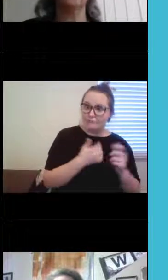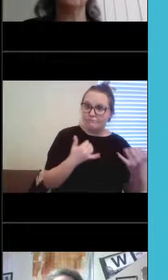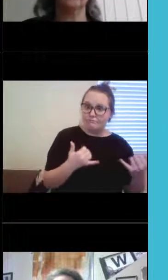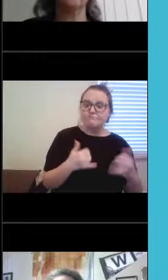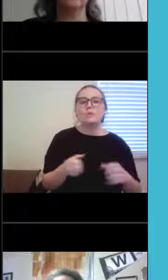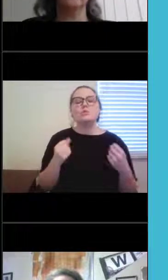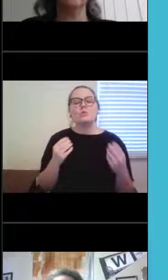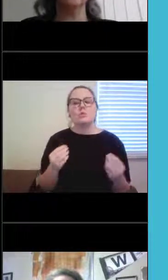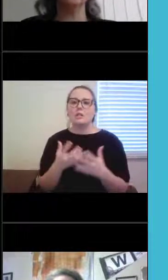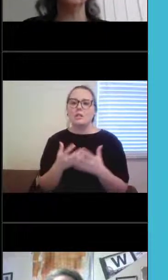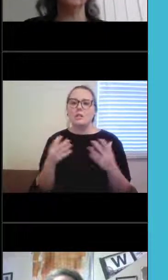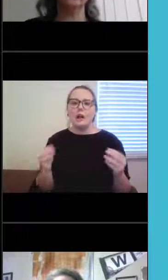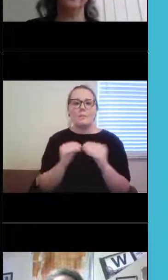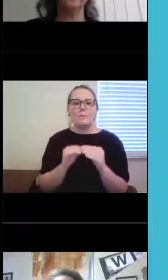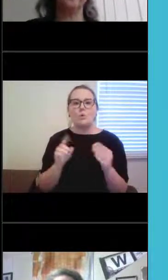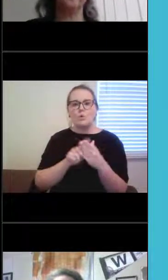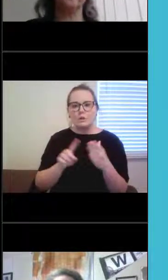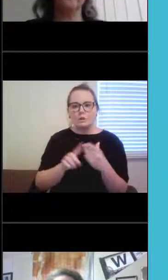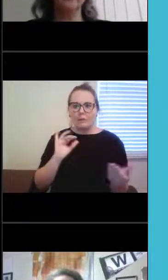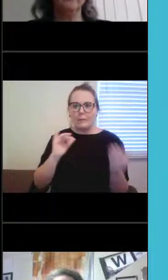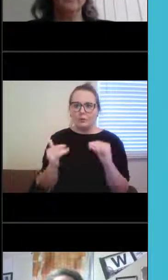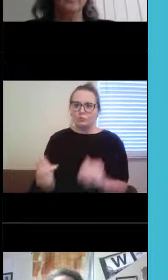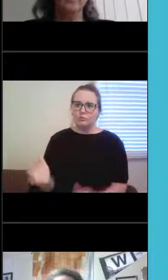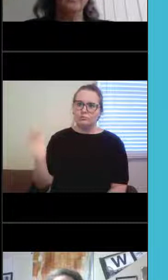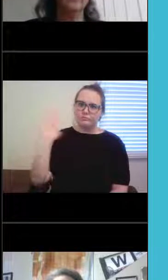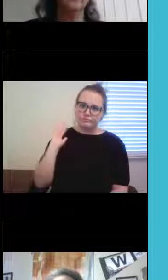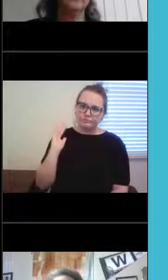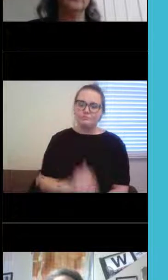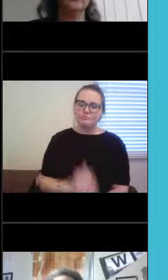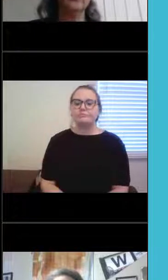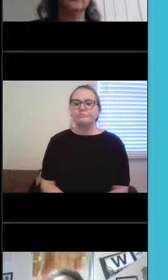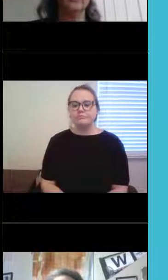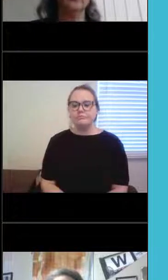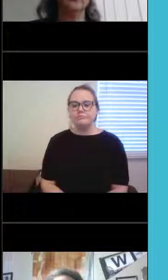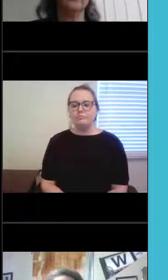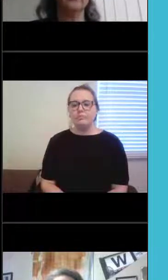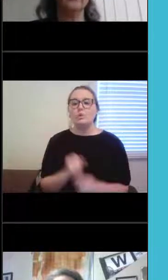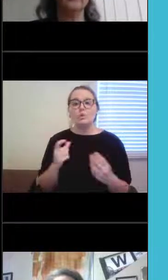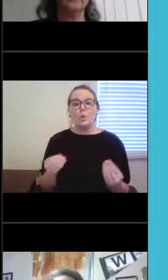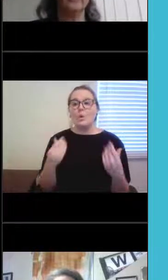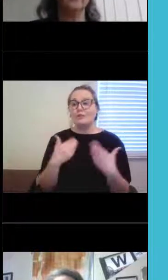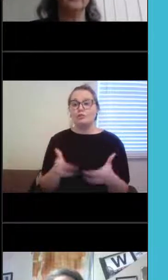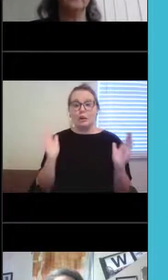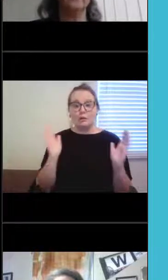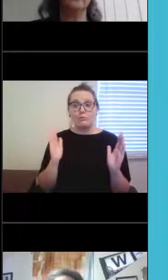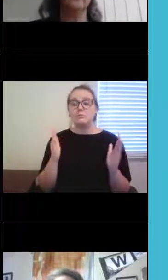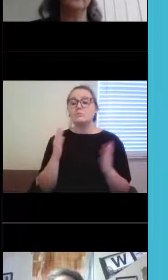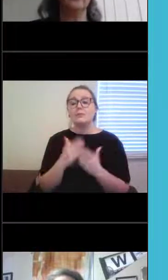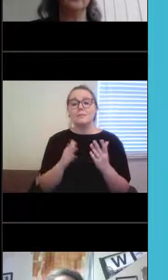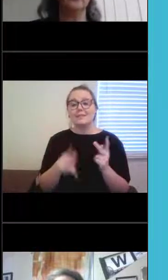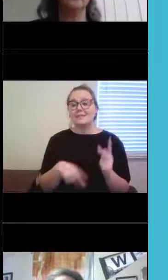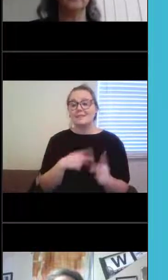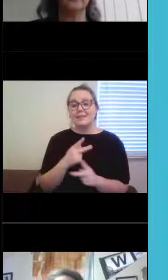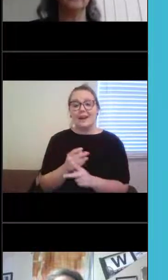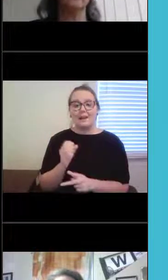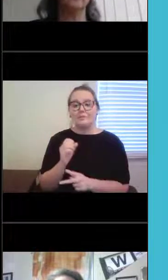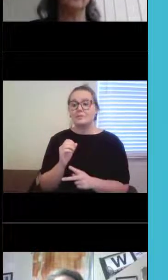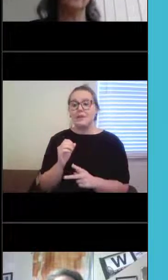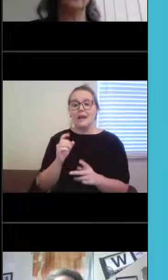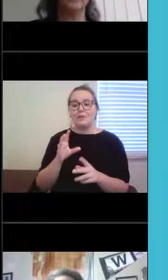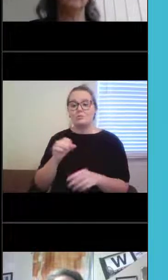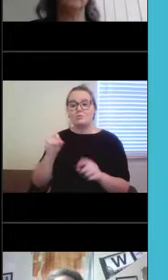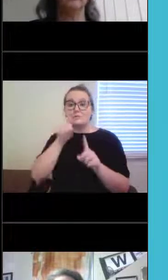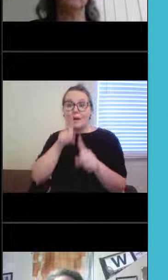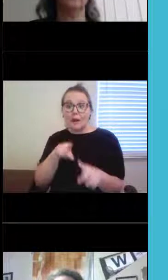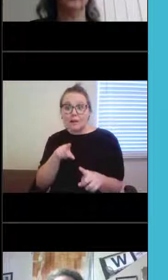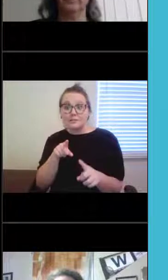a lot more research on this now than there used to be. So just in general, some of the types of kinds of responses that